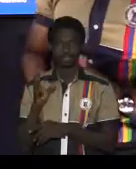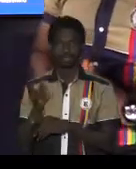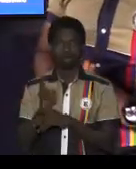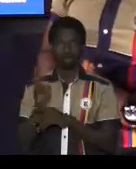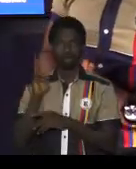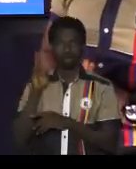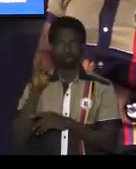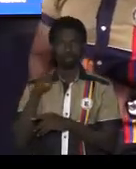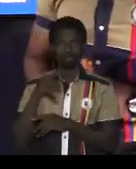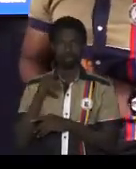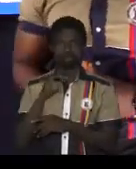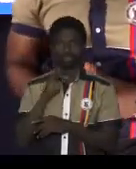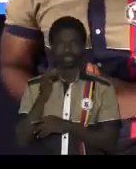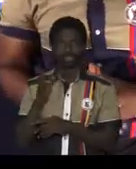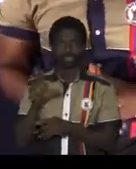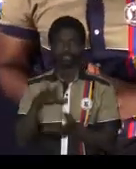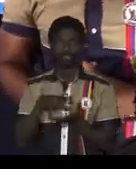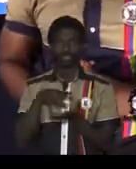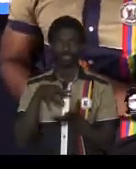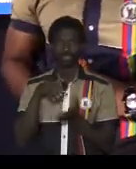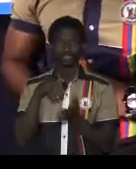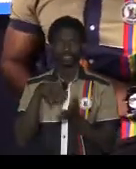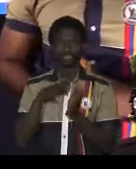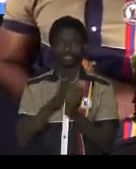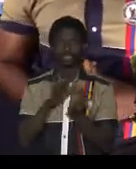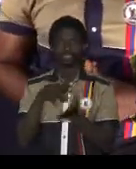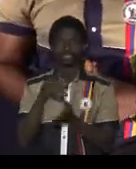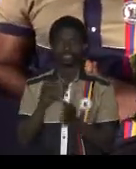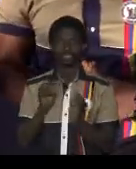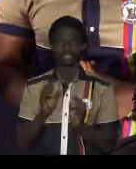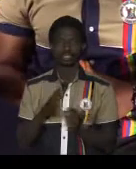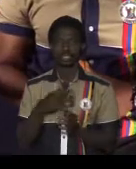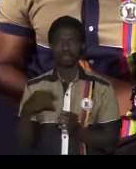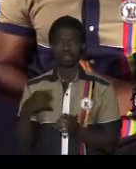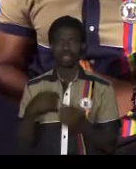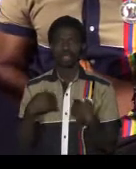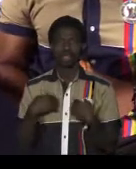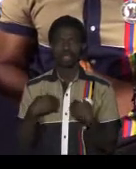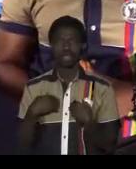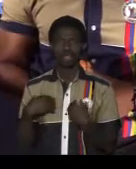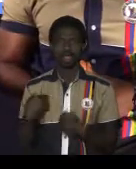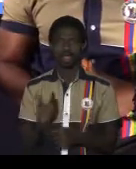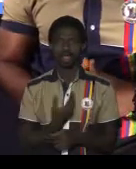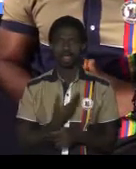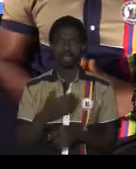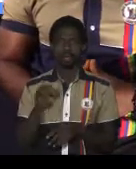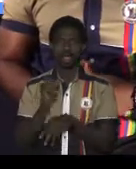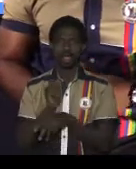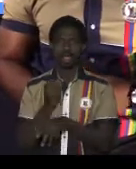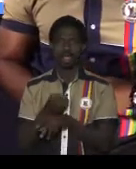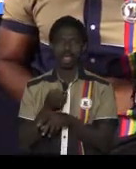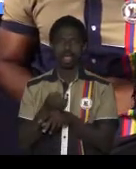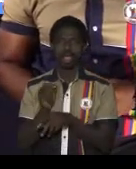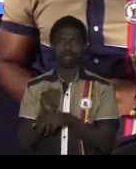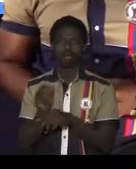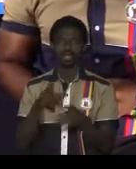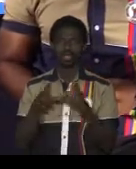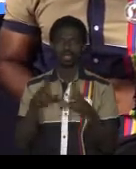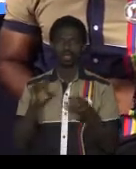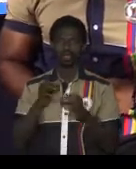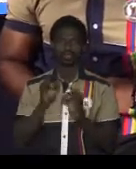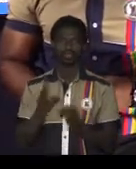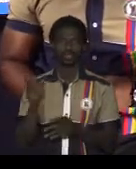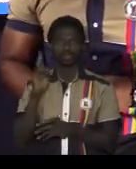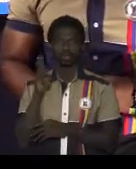is here, your general studies teacher. And we also have our hard-working sign language interpreter, Uncle